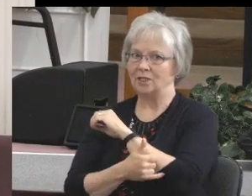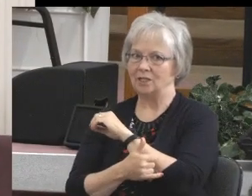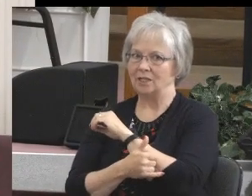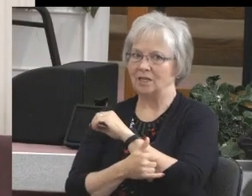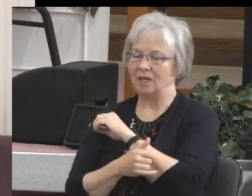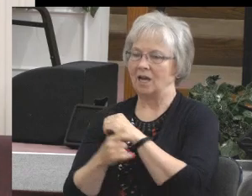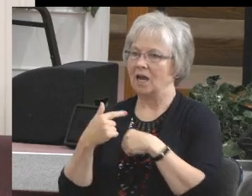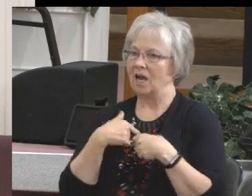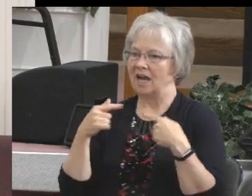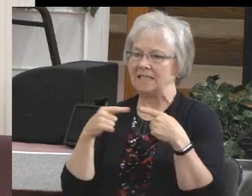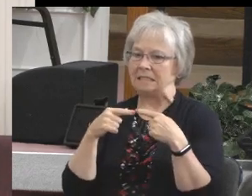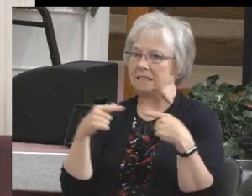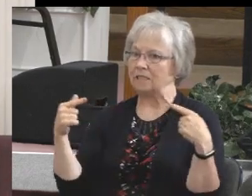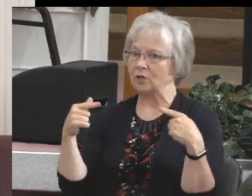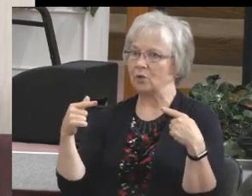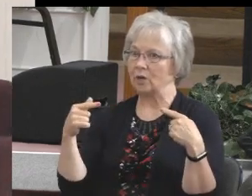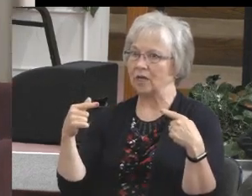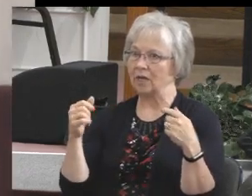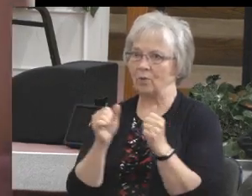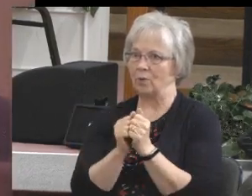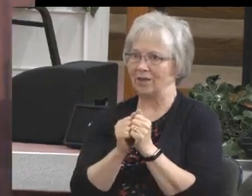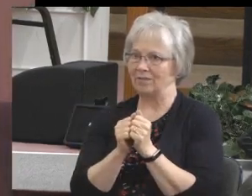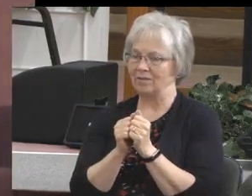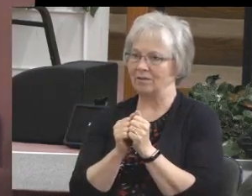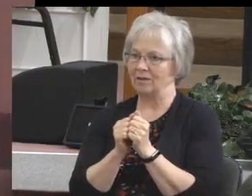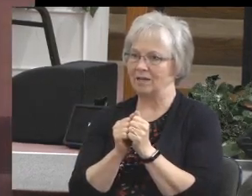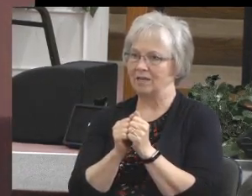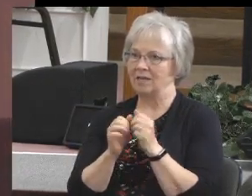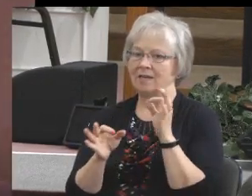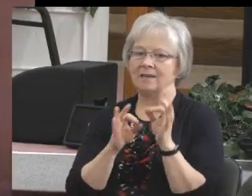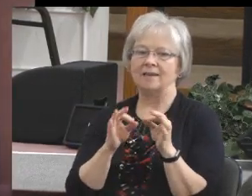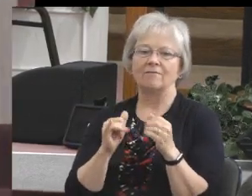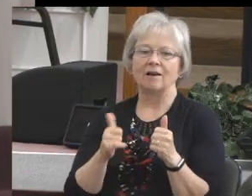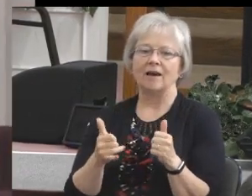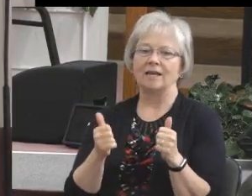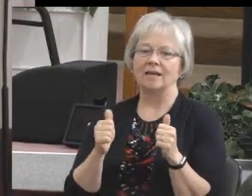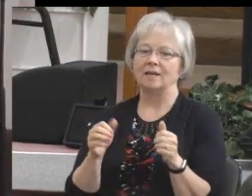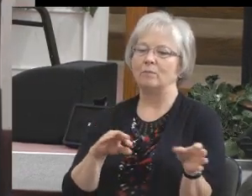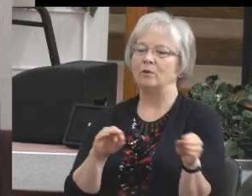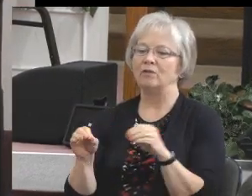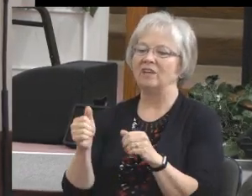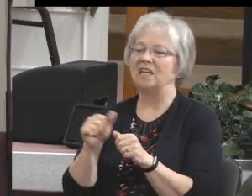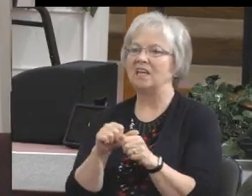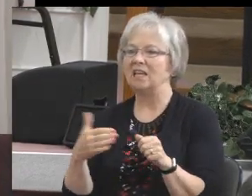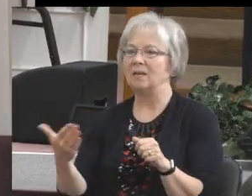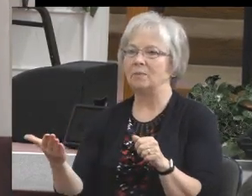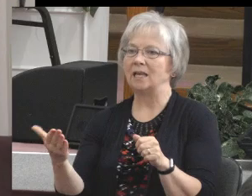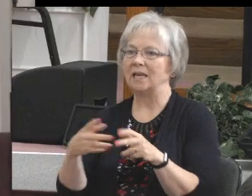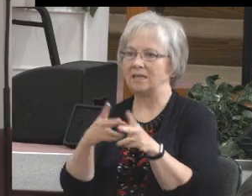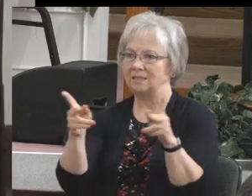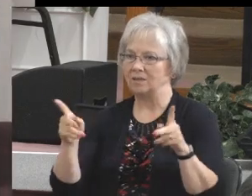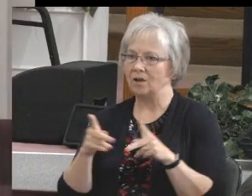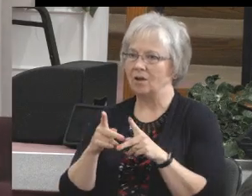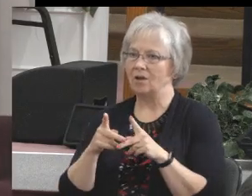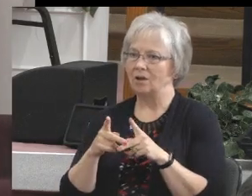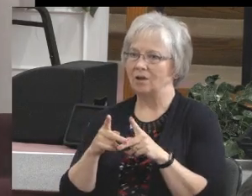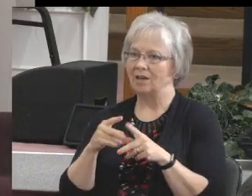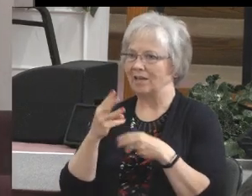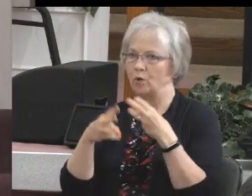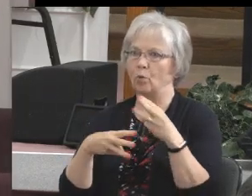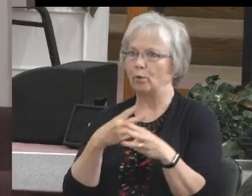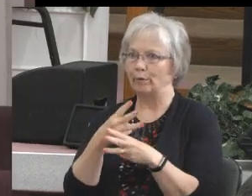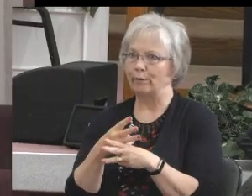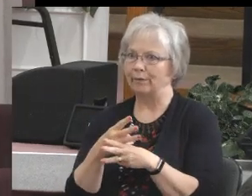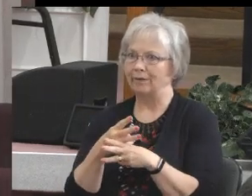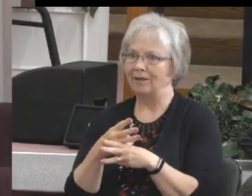If I have the opportunity to move anywhere on the globe, I'm not gonna move to a nation that I adamantly